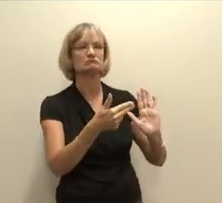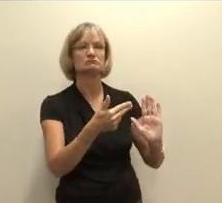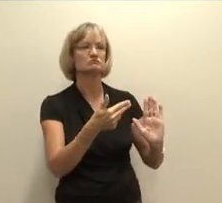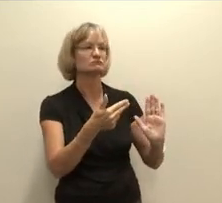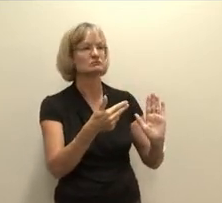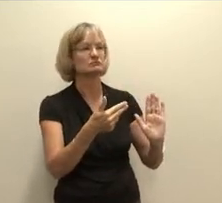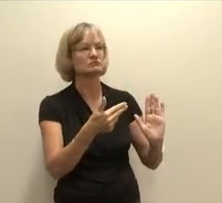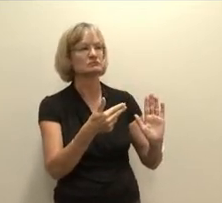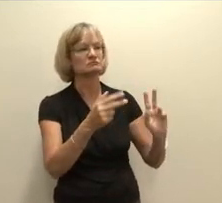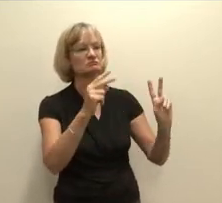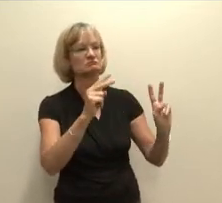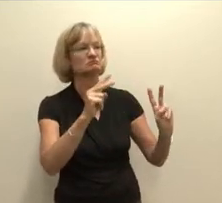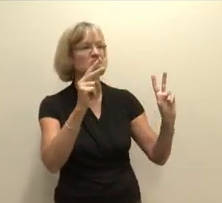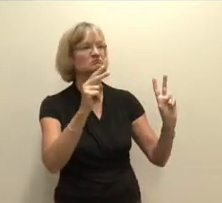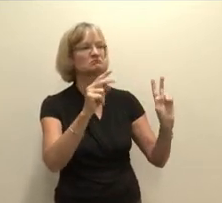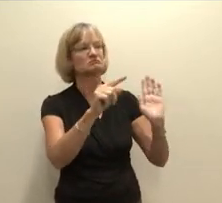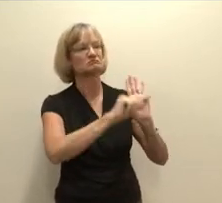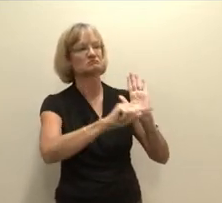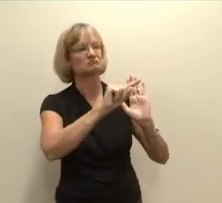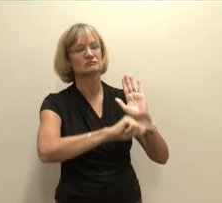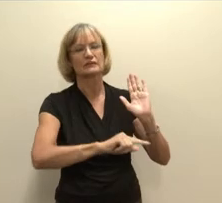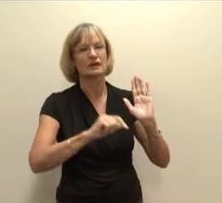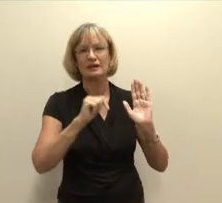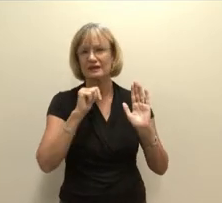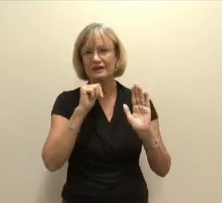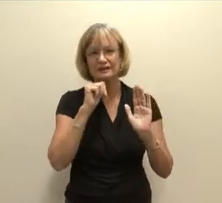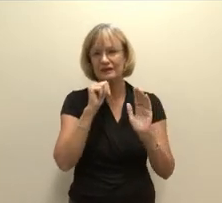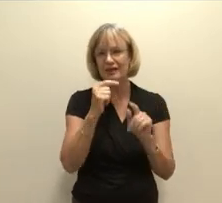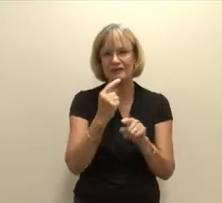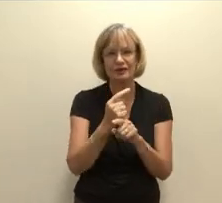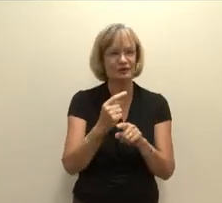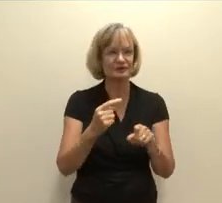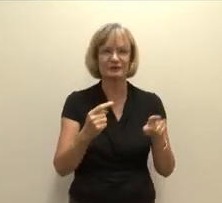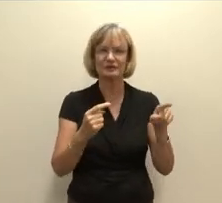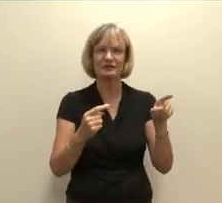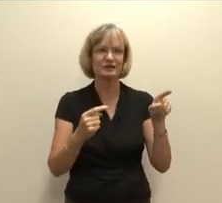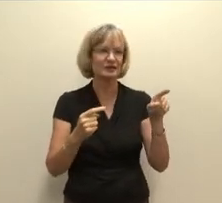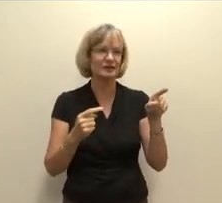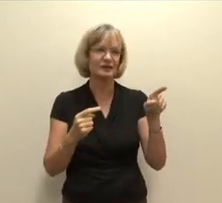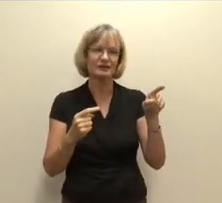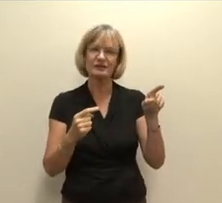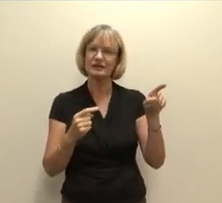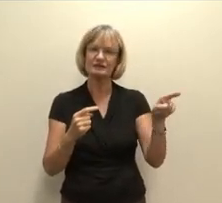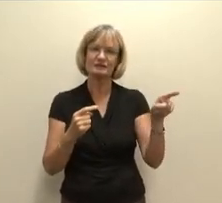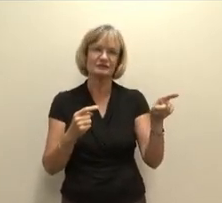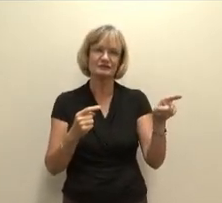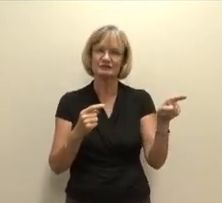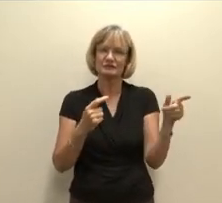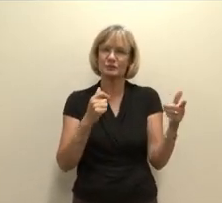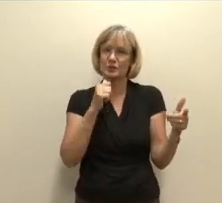fair, that we didn't personally experience, and that were hurtful.